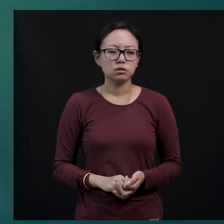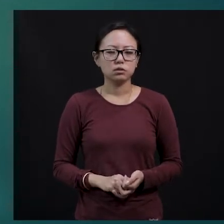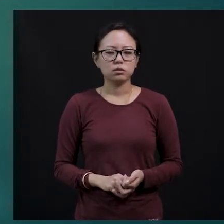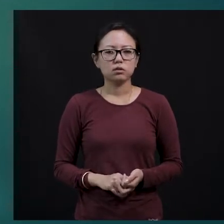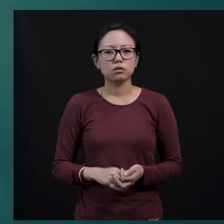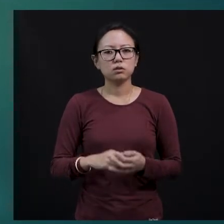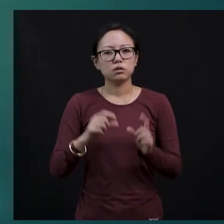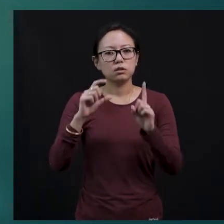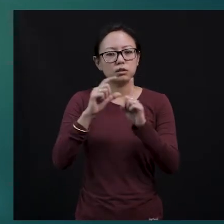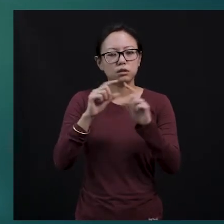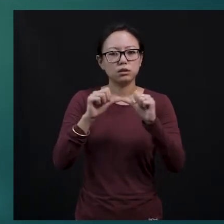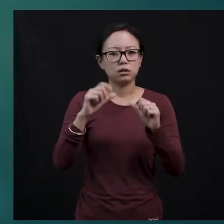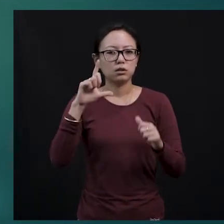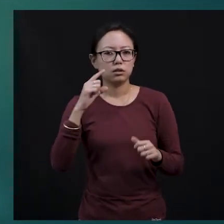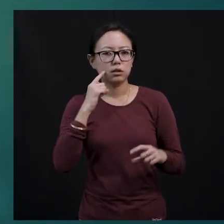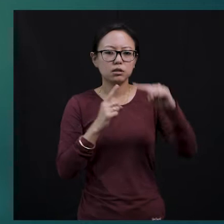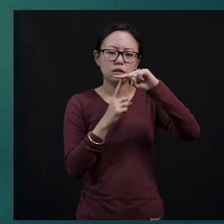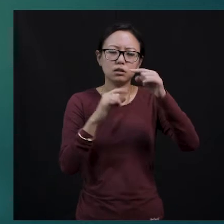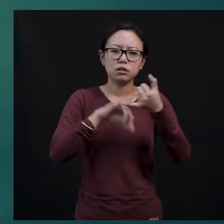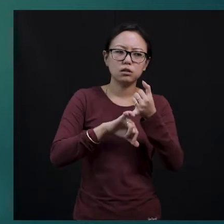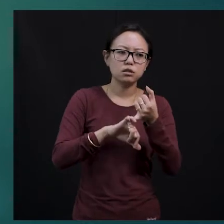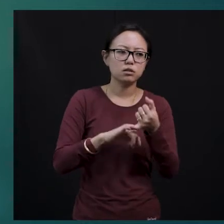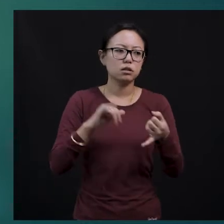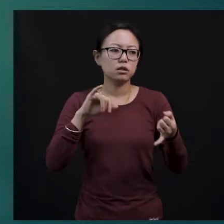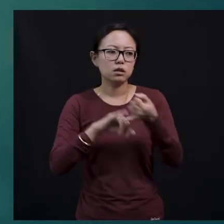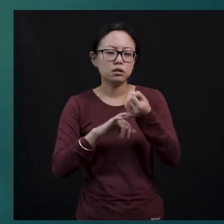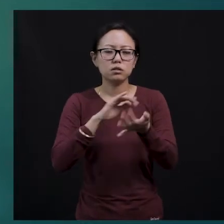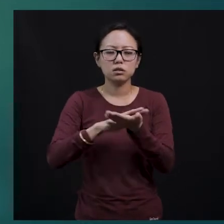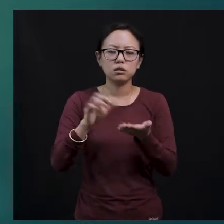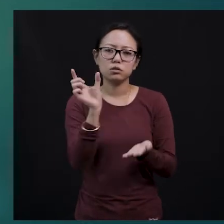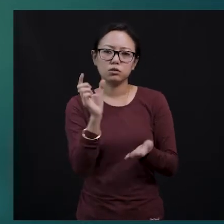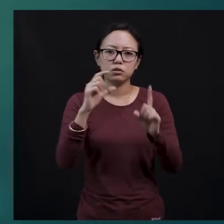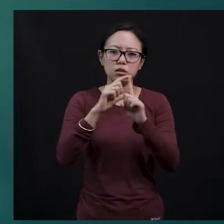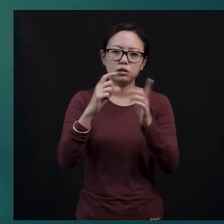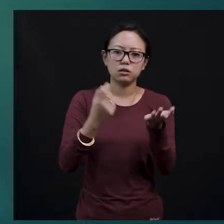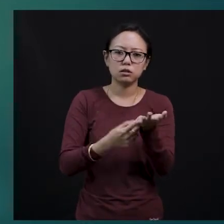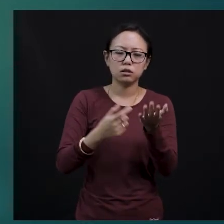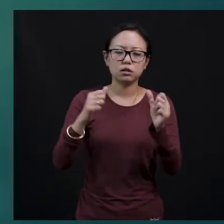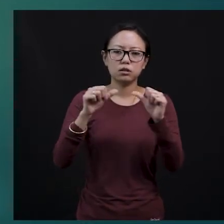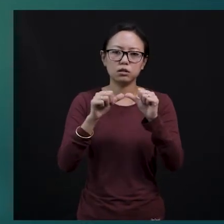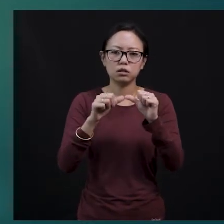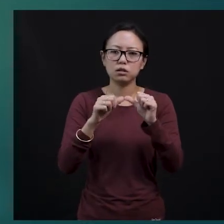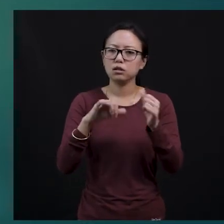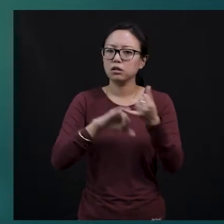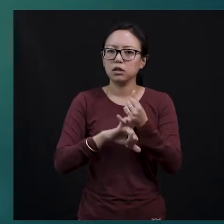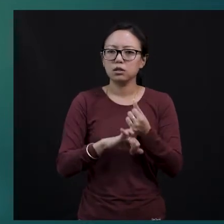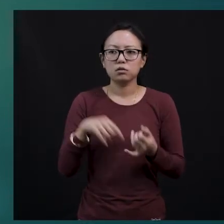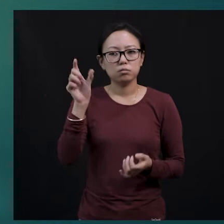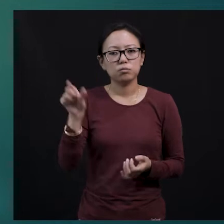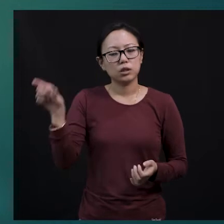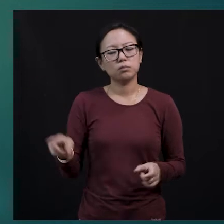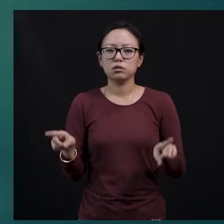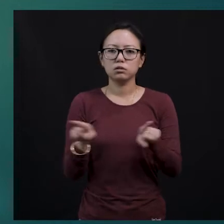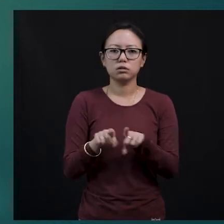So Dalits and Shudra, it means the same, an untouchable caste from exploitation and oppression. So